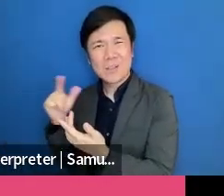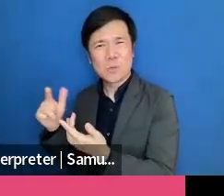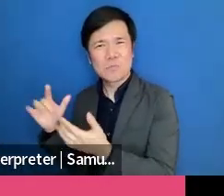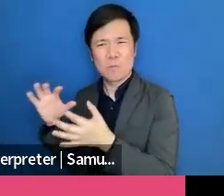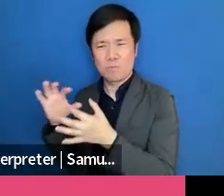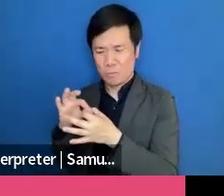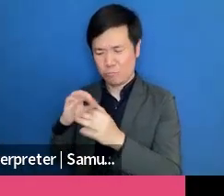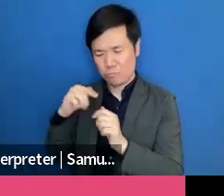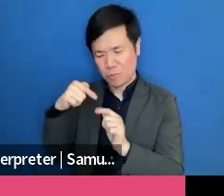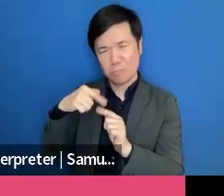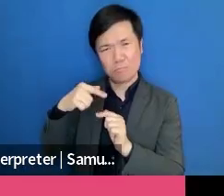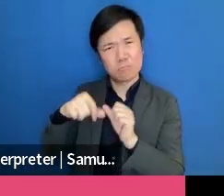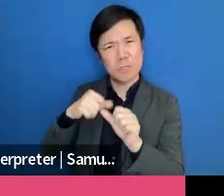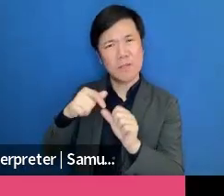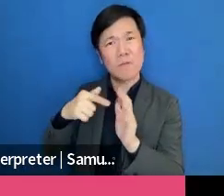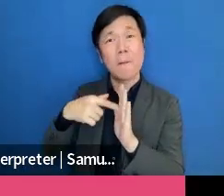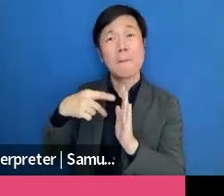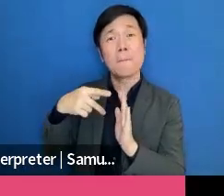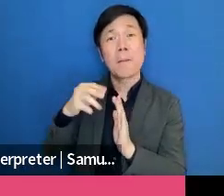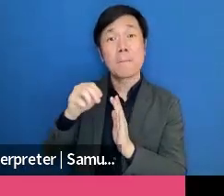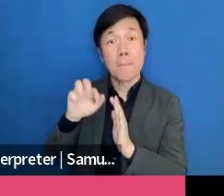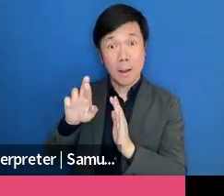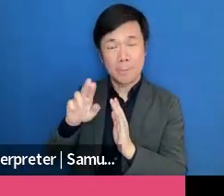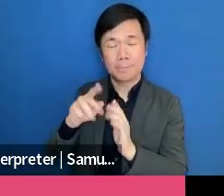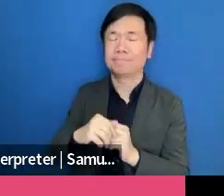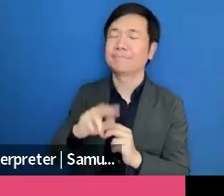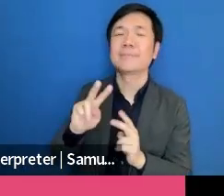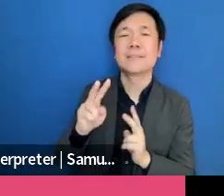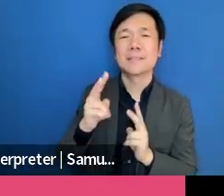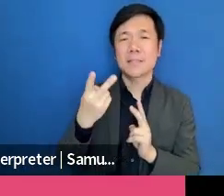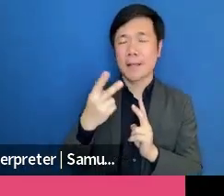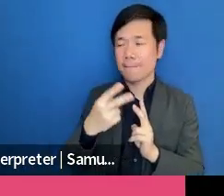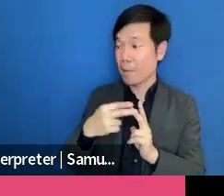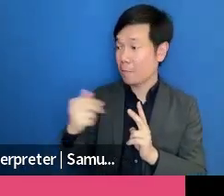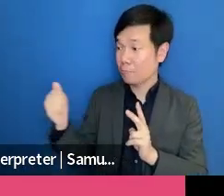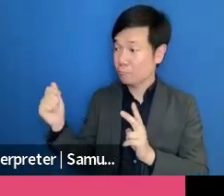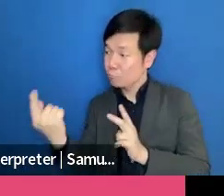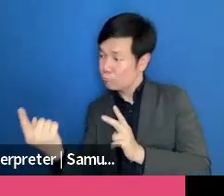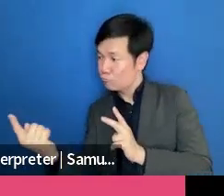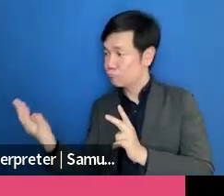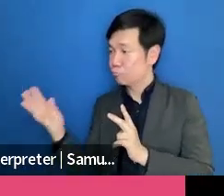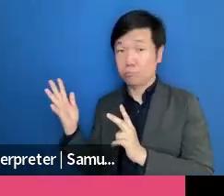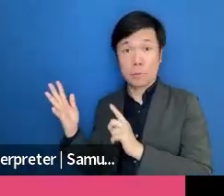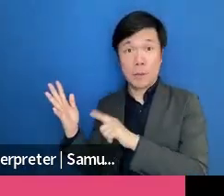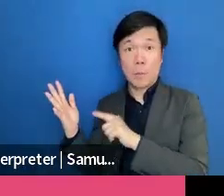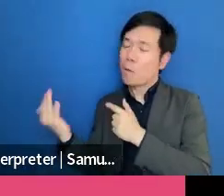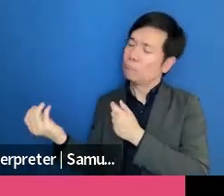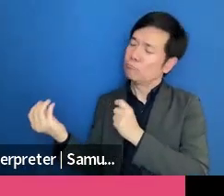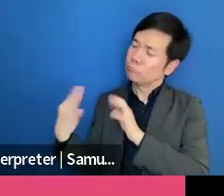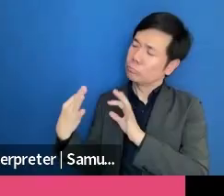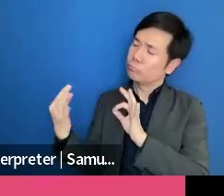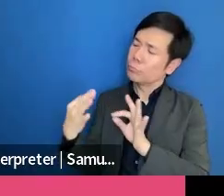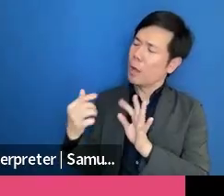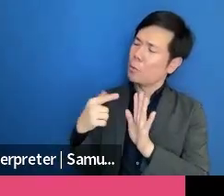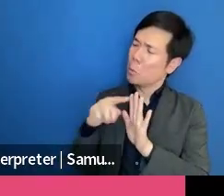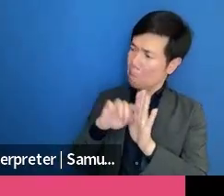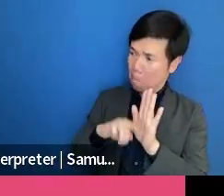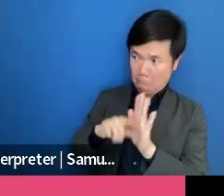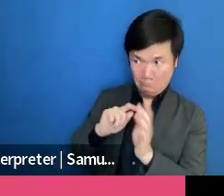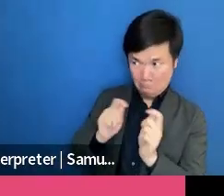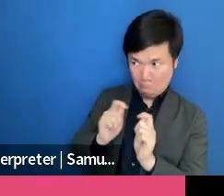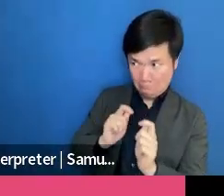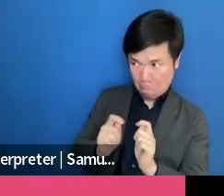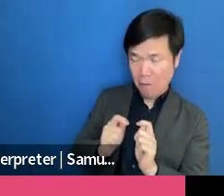process. Second, co-designing objectives. Here, stakeholders help shape goals and priorities,